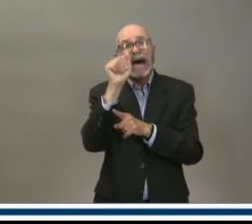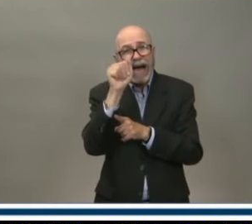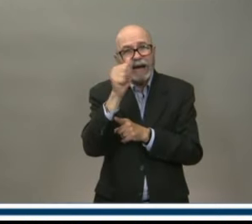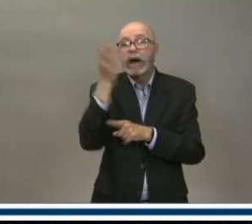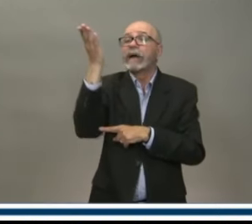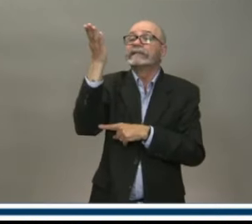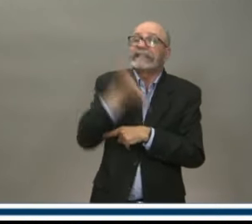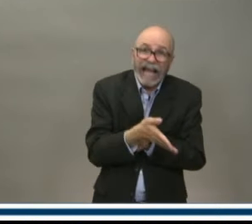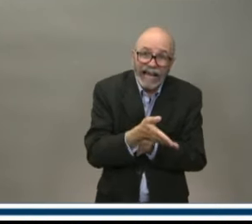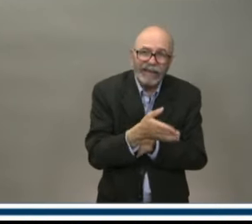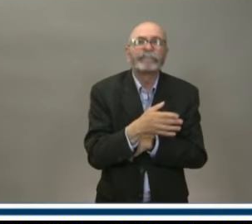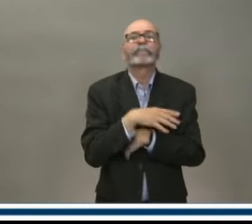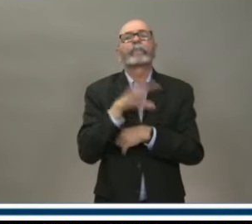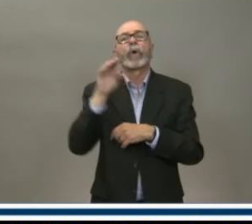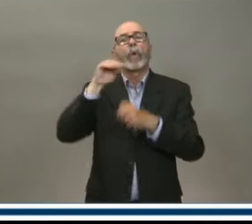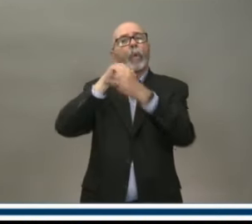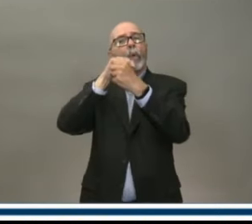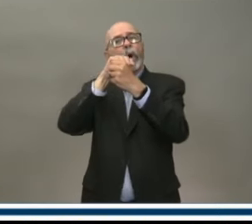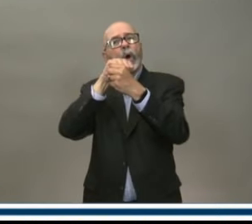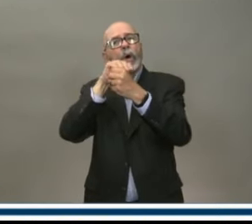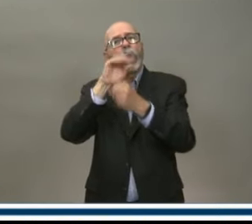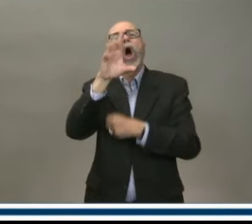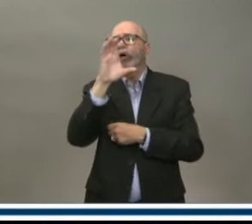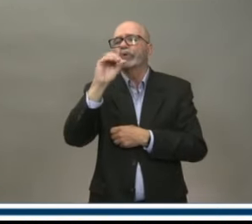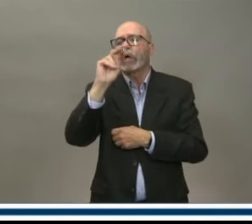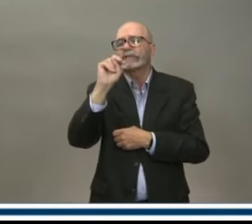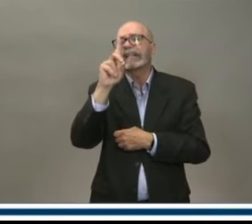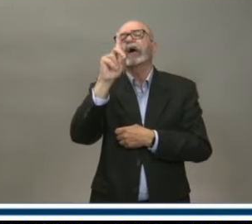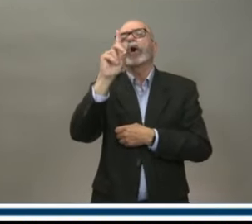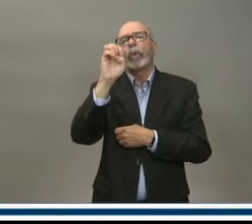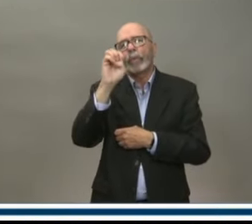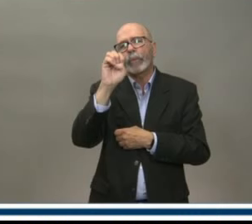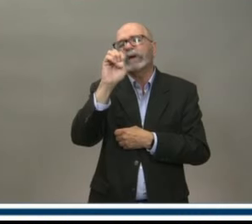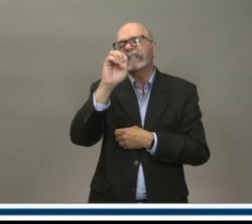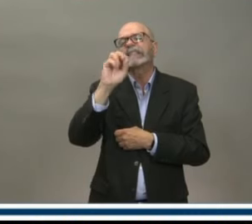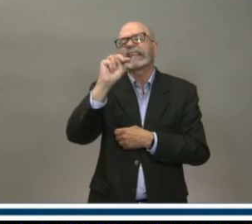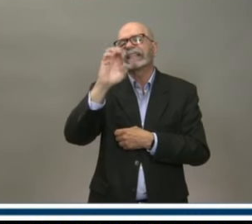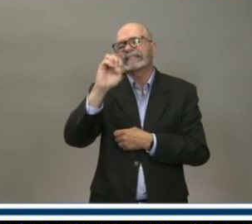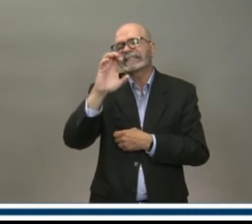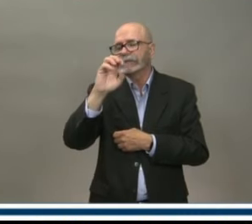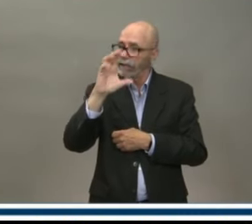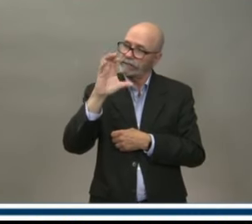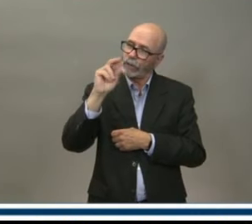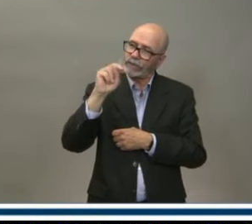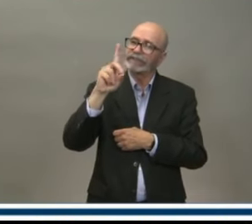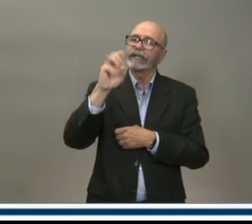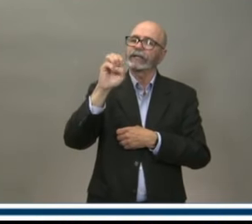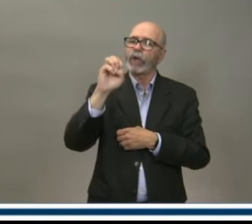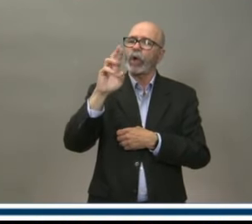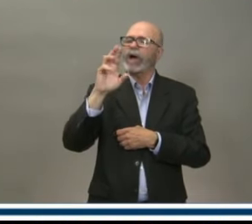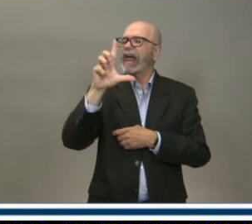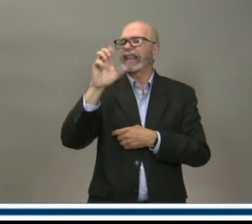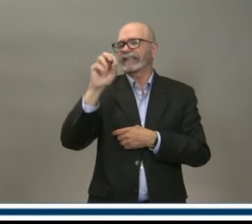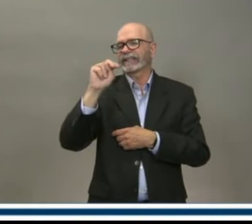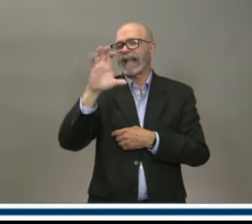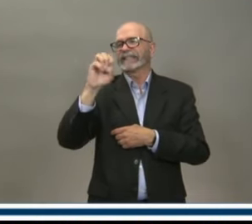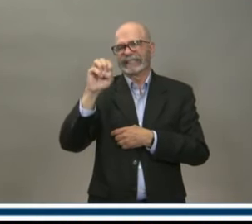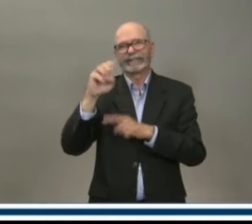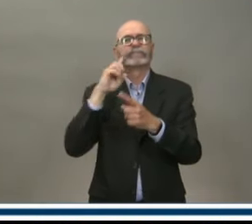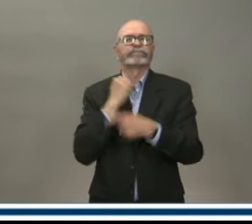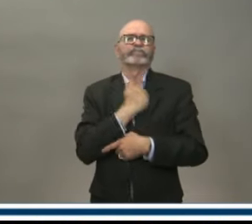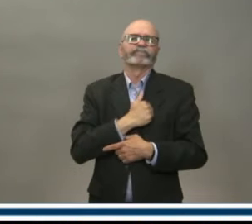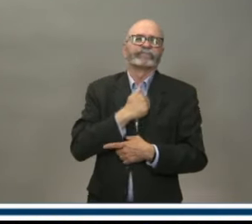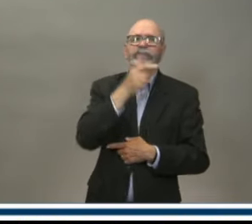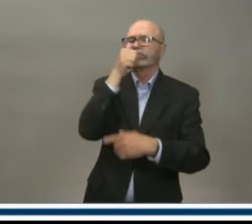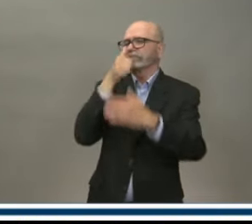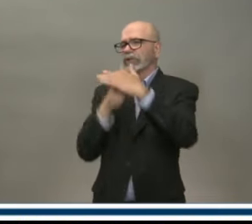novascotia.ca/condolences. The RCMP has also set up a memoriam website for Constable Heidi Stevenson. So I would encourage